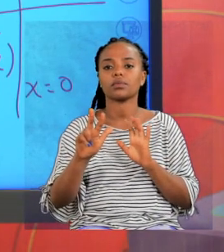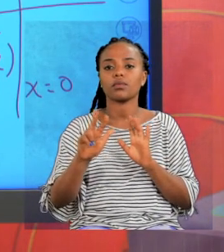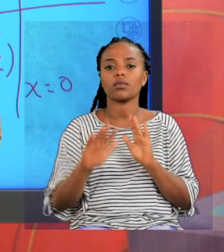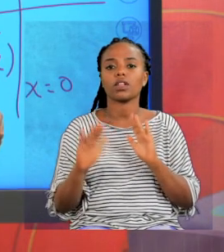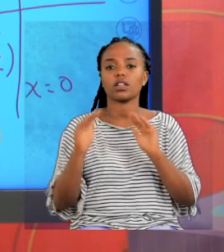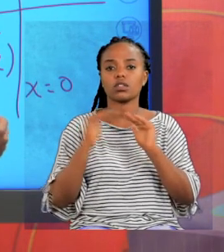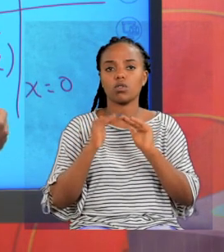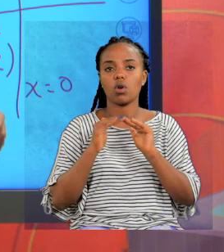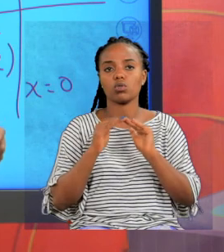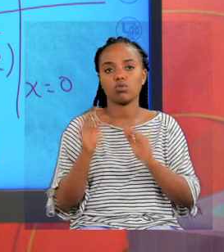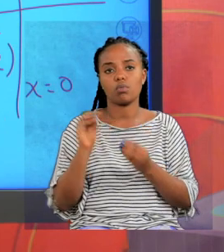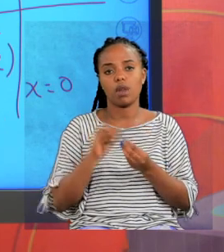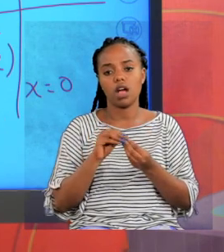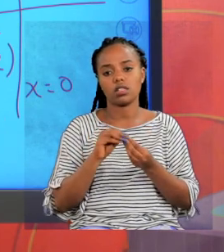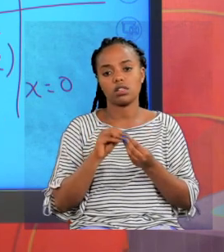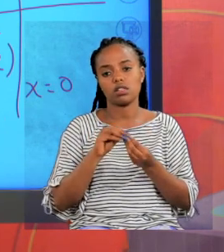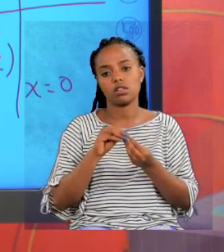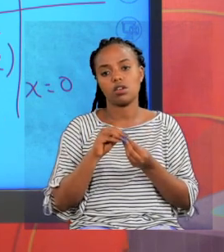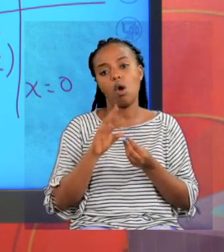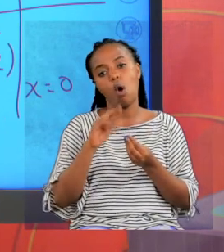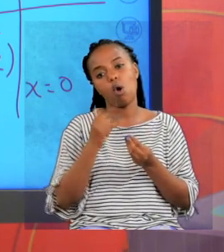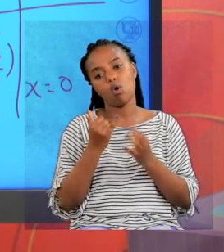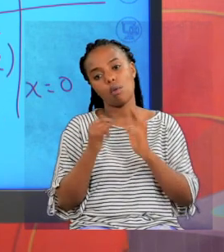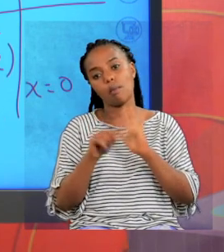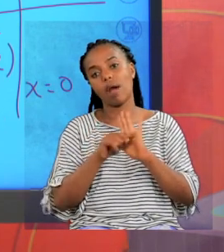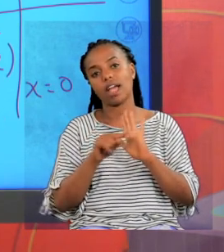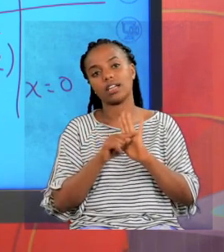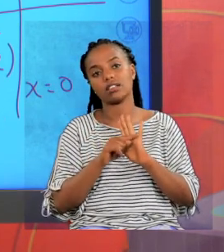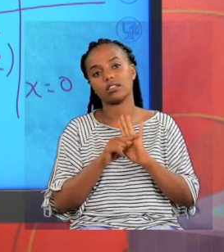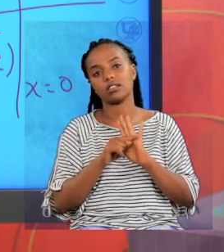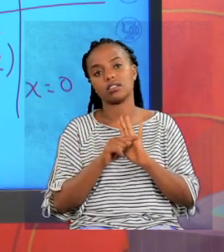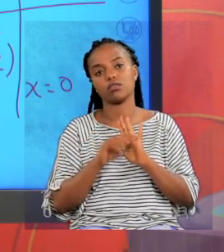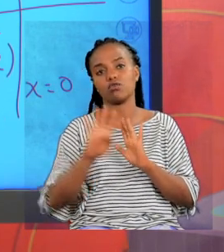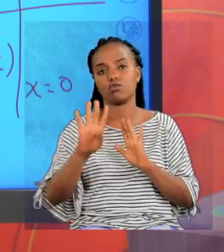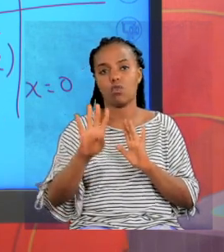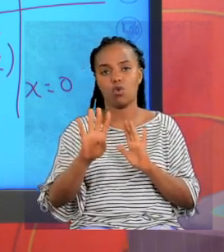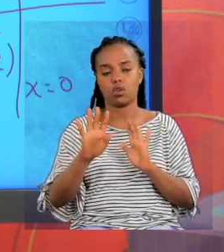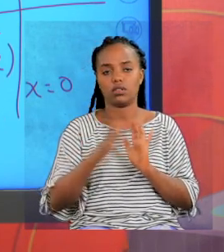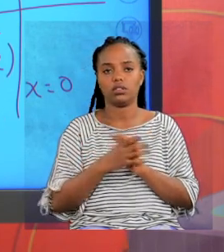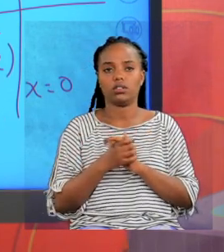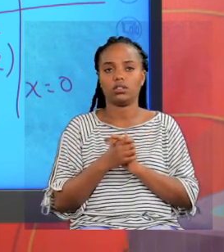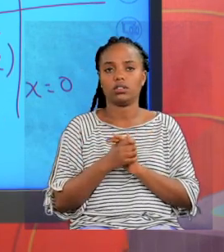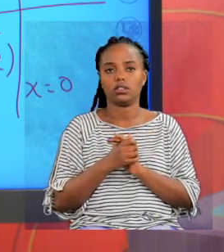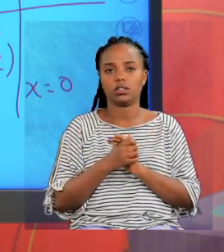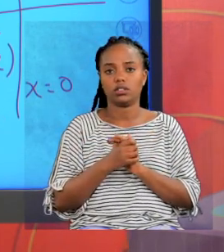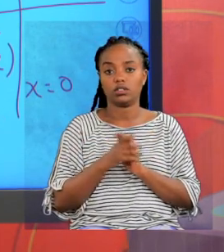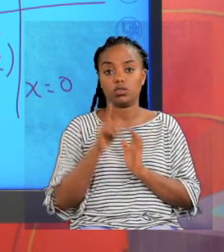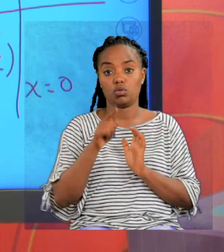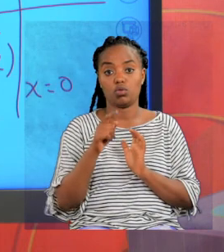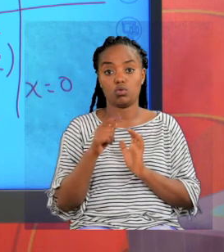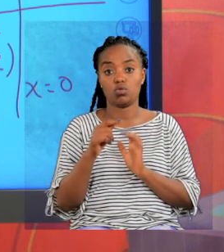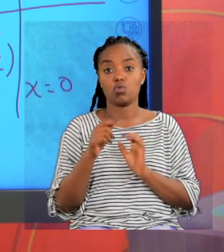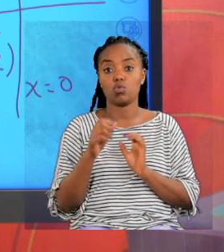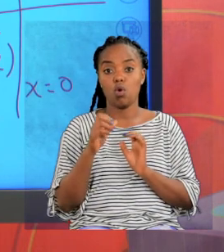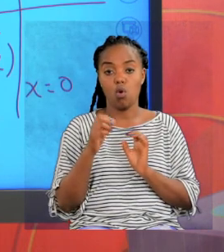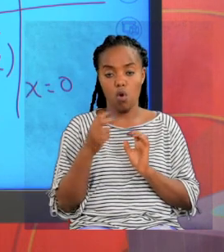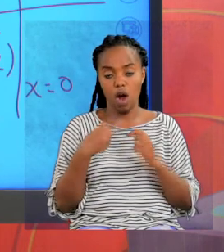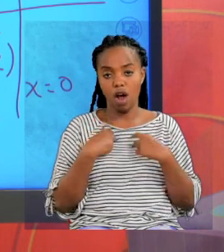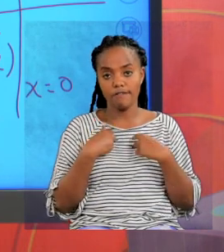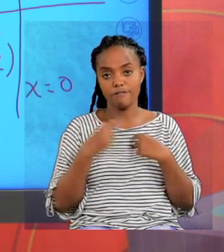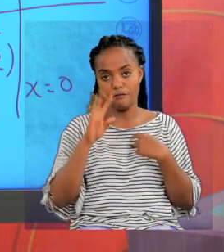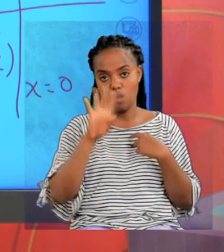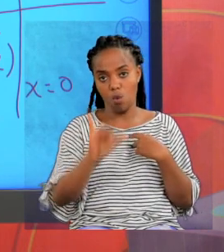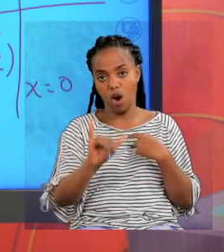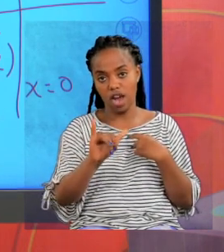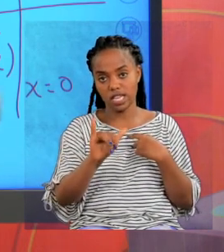is equal to plus or minus 4 square root both sides. So, you have y is equal